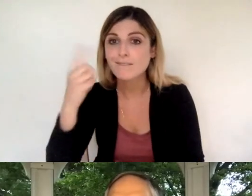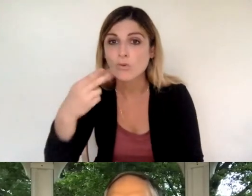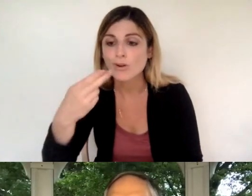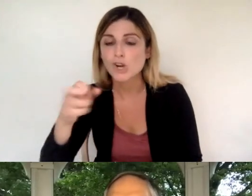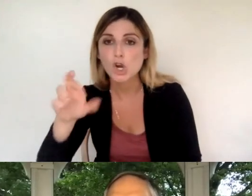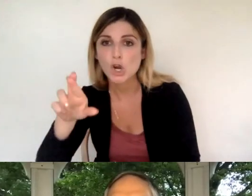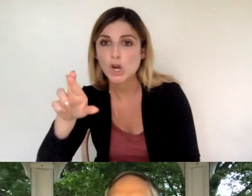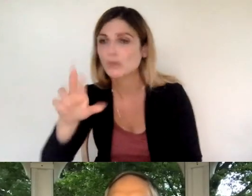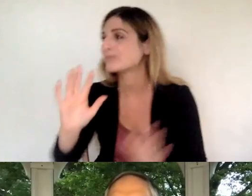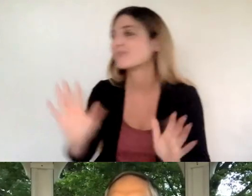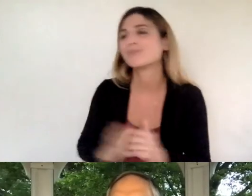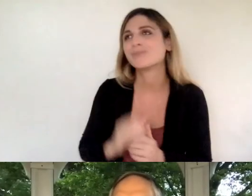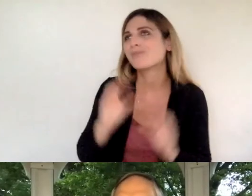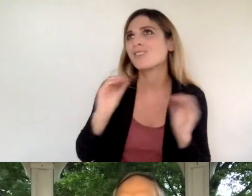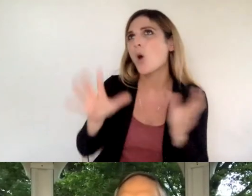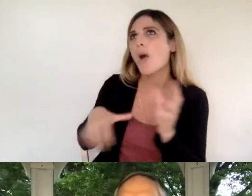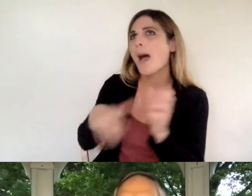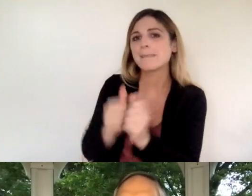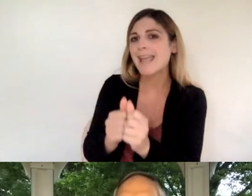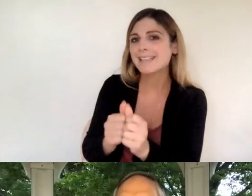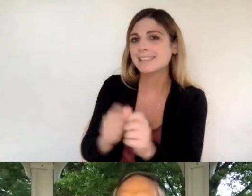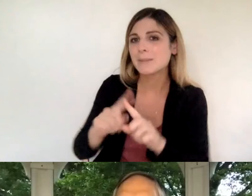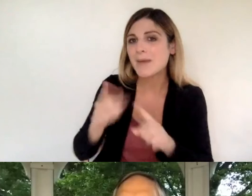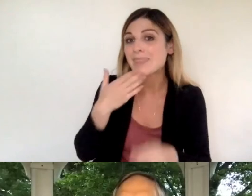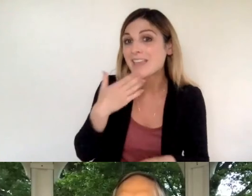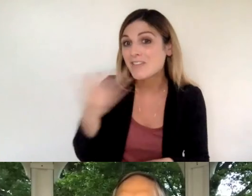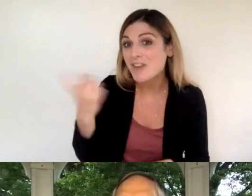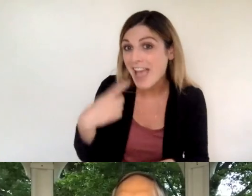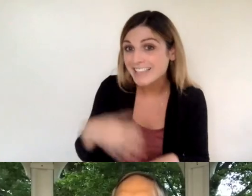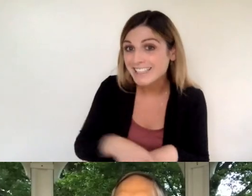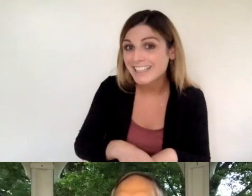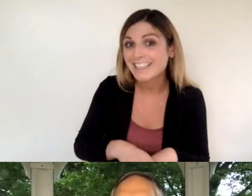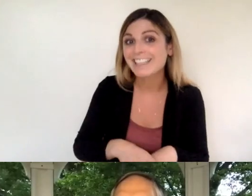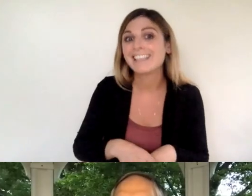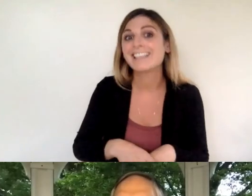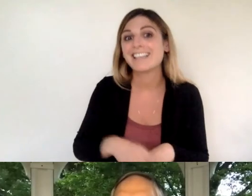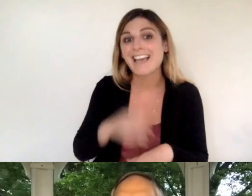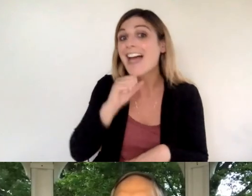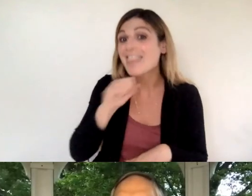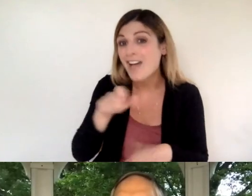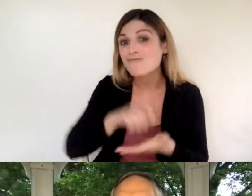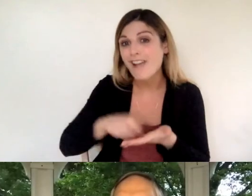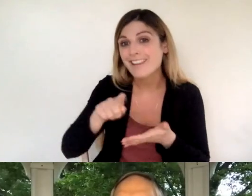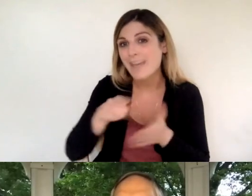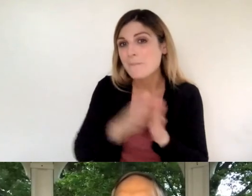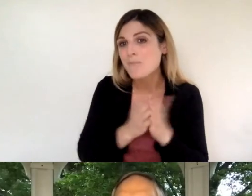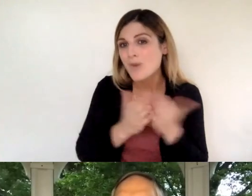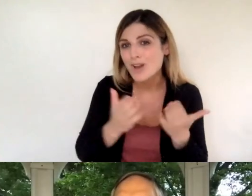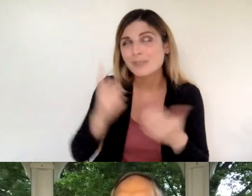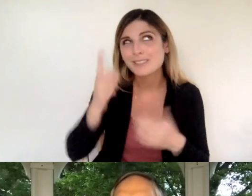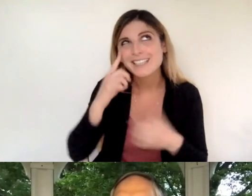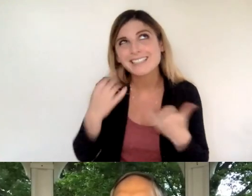one, so I don't. But thank you for asking about that. I did love writing that book and was just thinking about it today